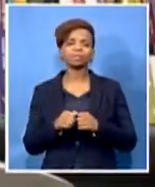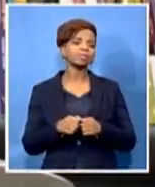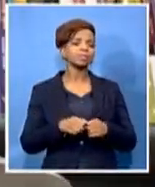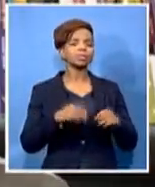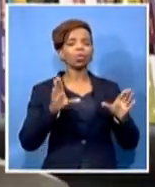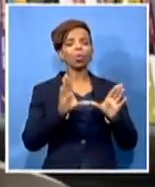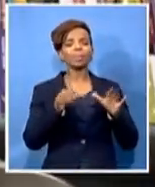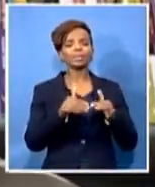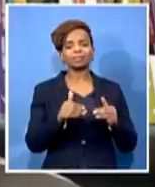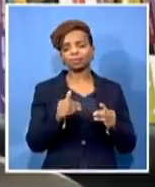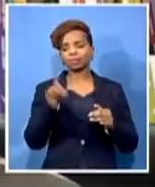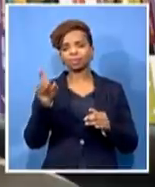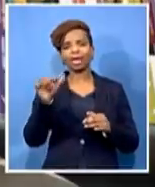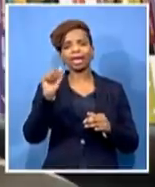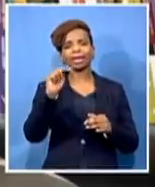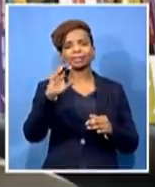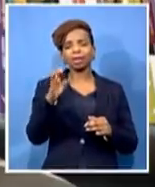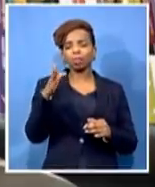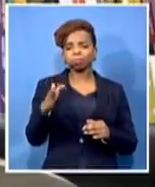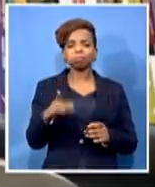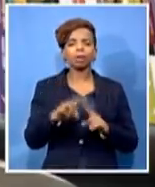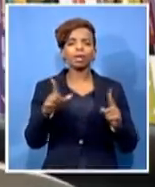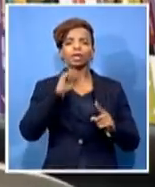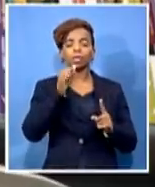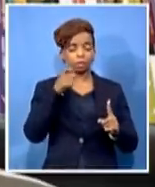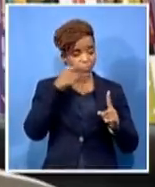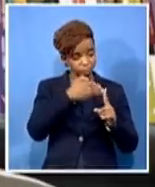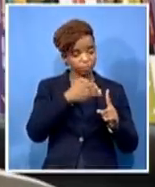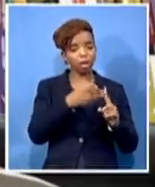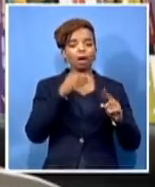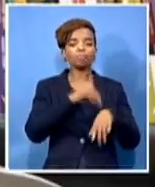problem? Kgalema Motlanthe, for me, represent